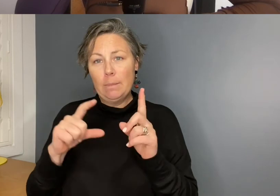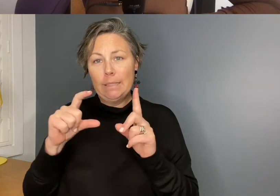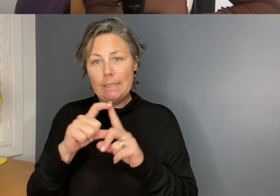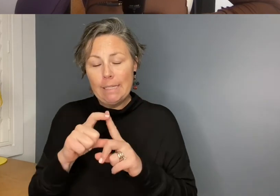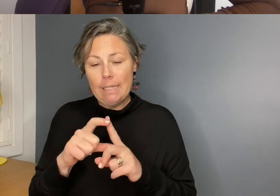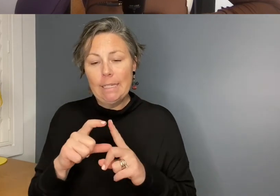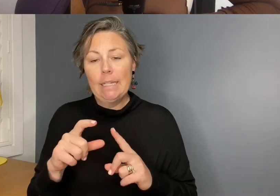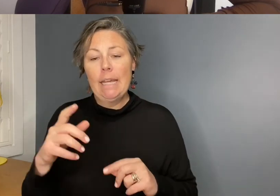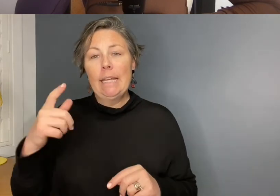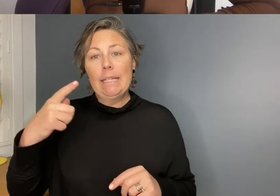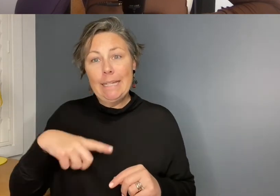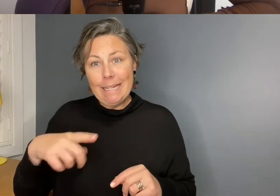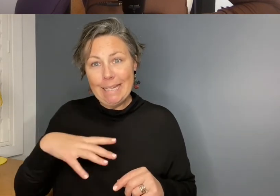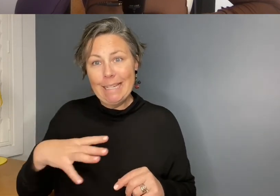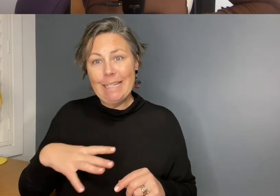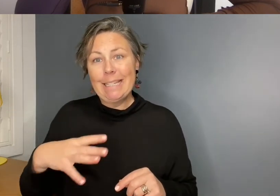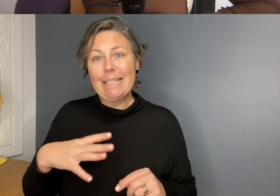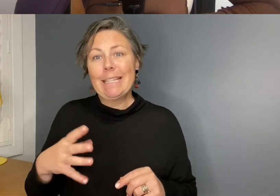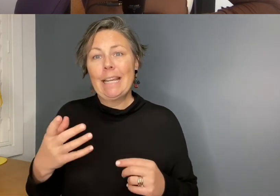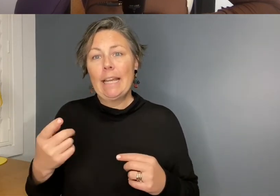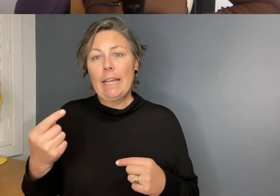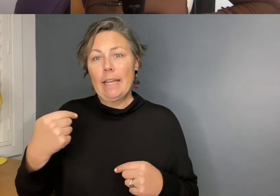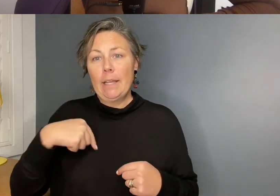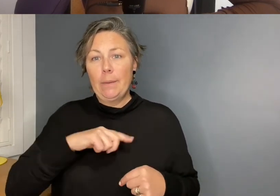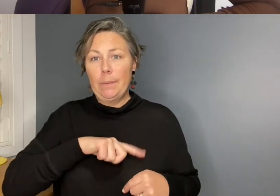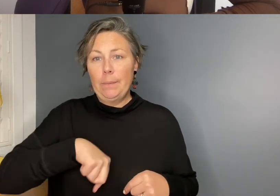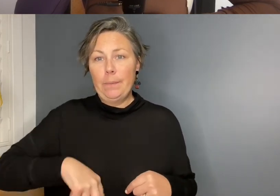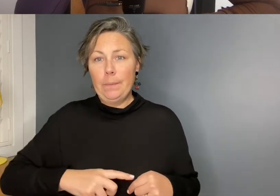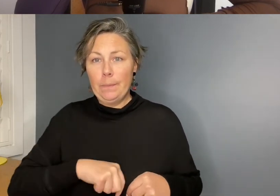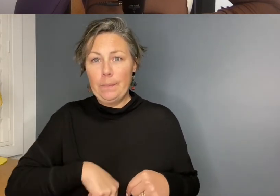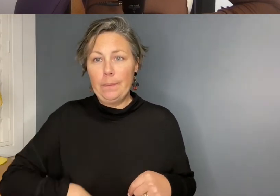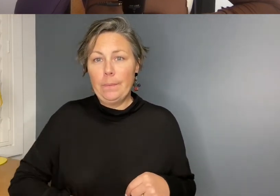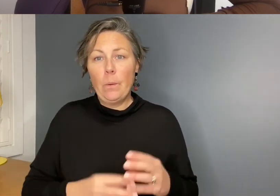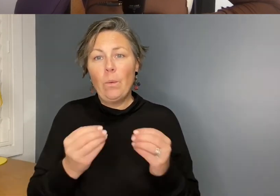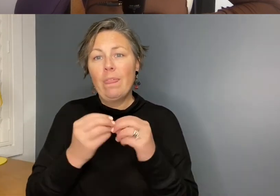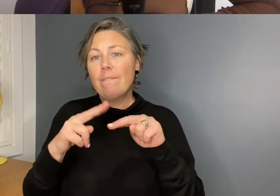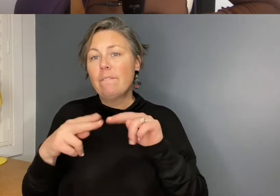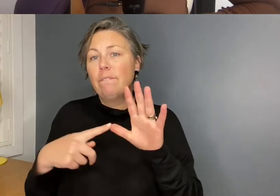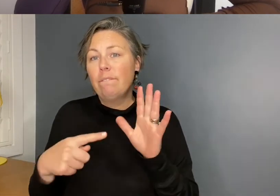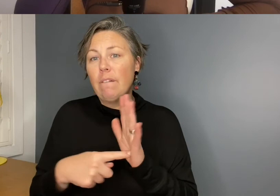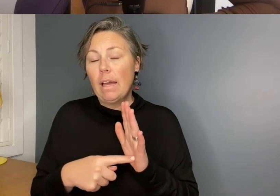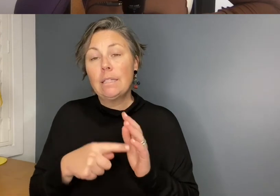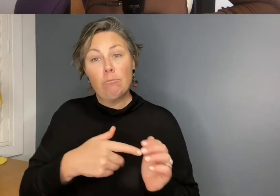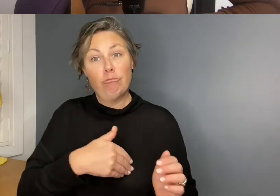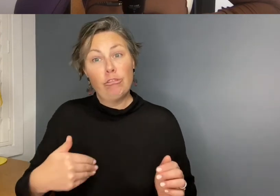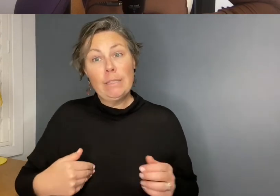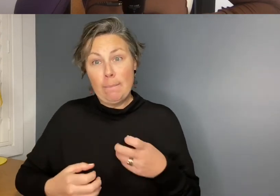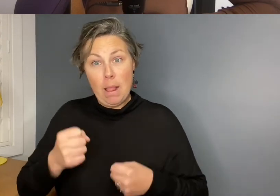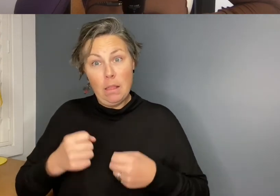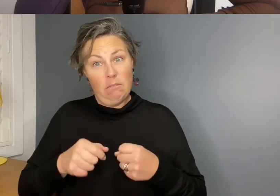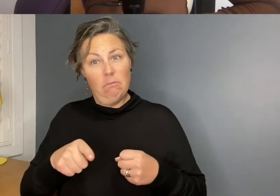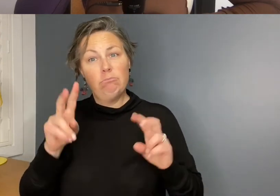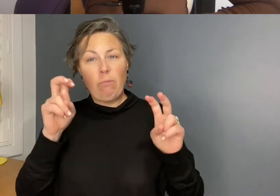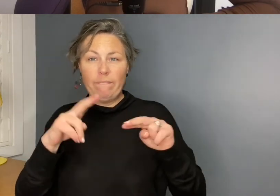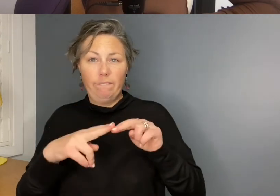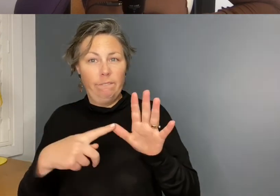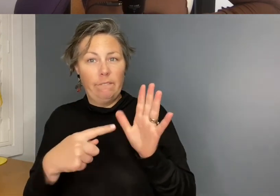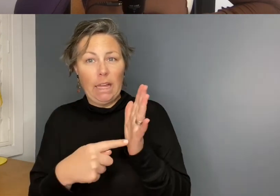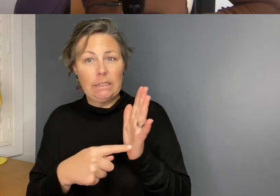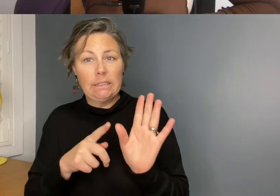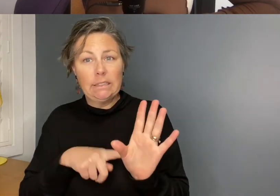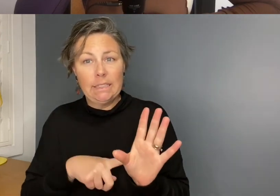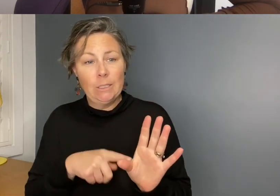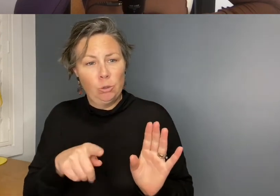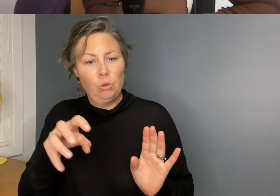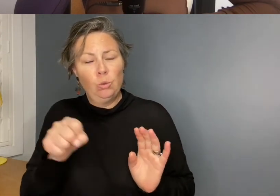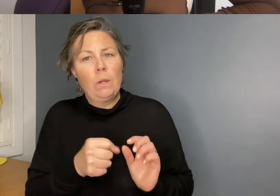the digestive tract with globules of fat. Breast milk is a largely fatty substance. So technically breast milk should be a good source of